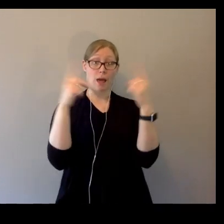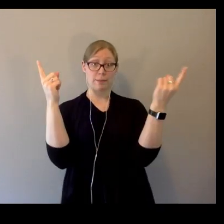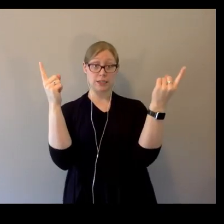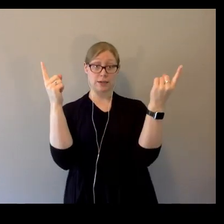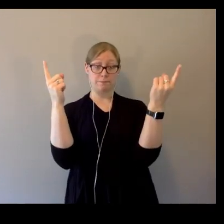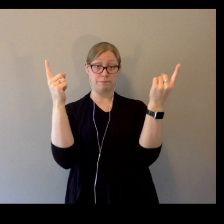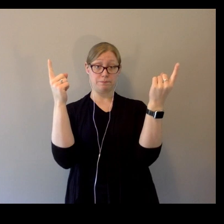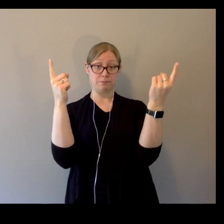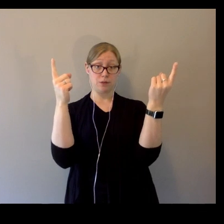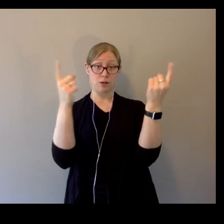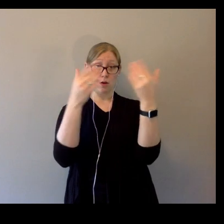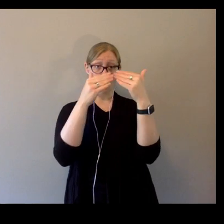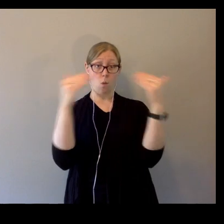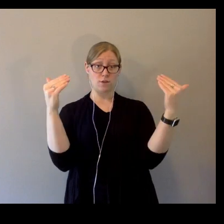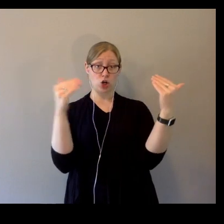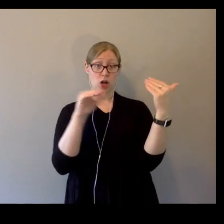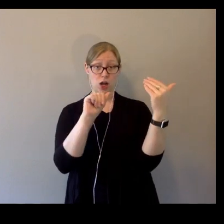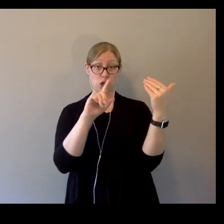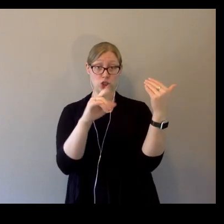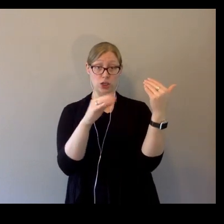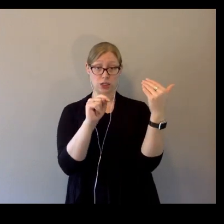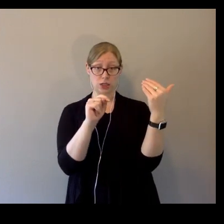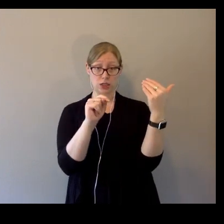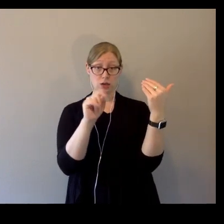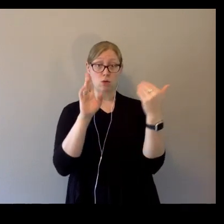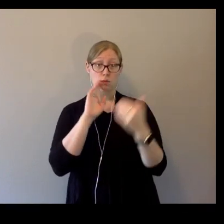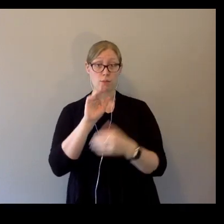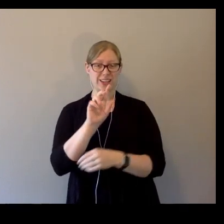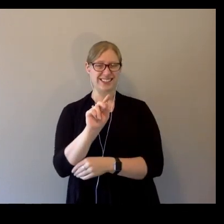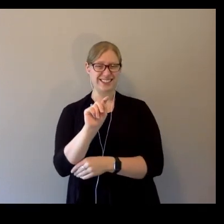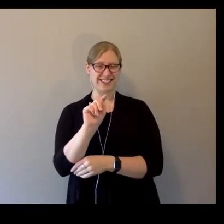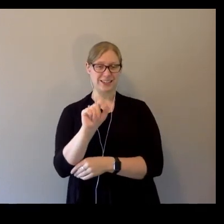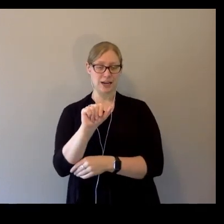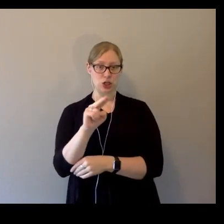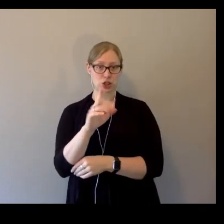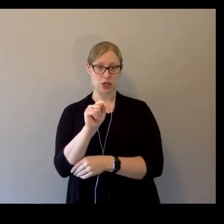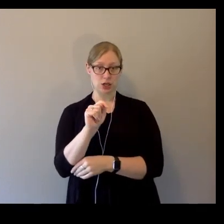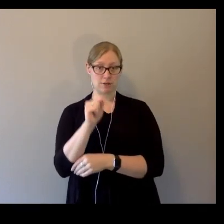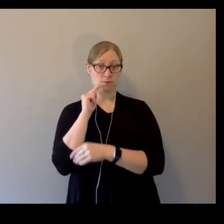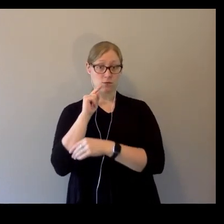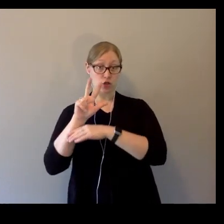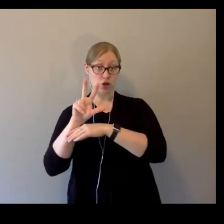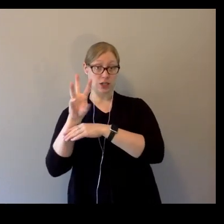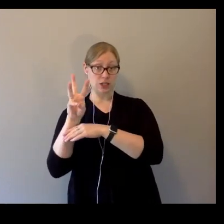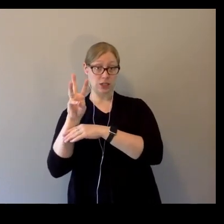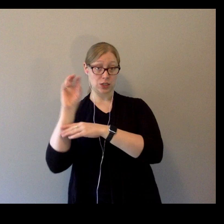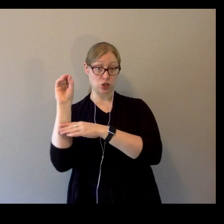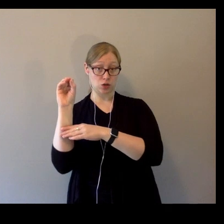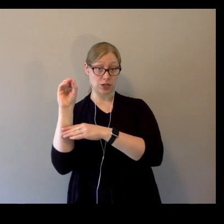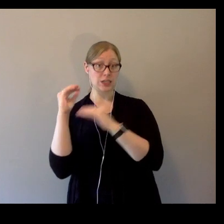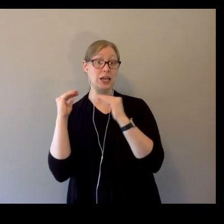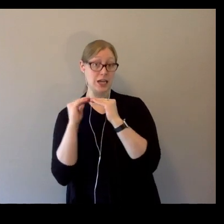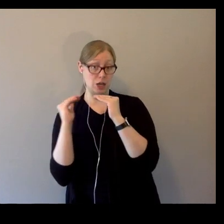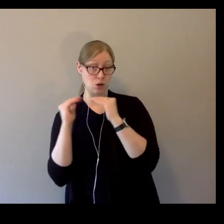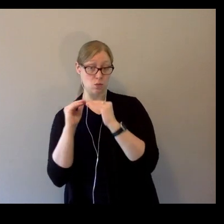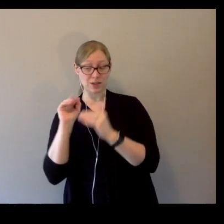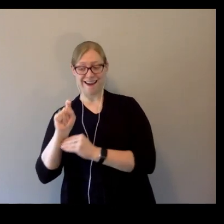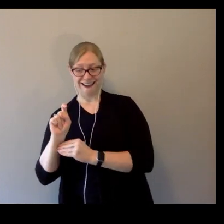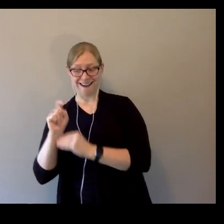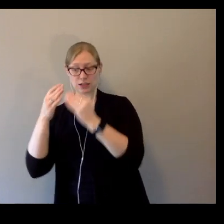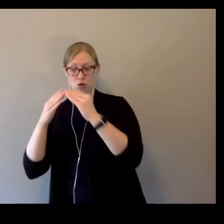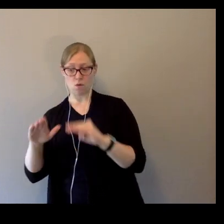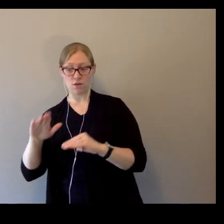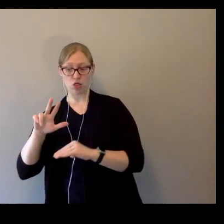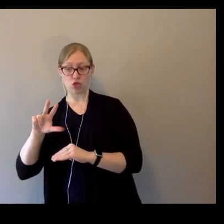is going to be the tangent of 36 degrees equals x over 30.